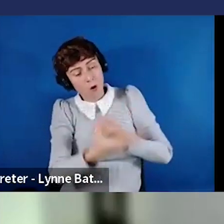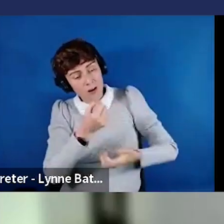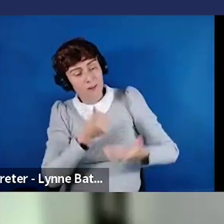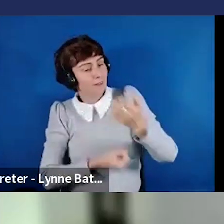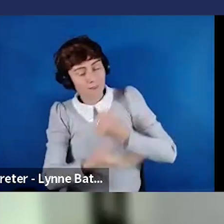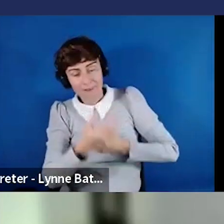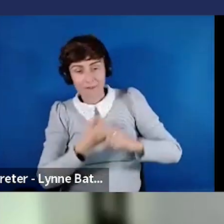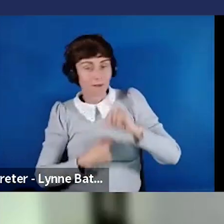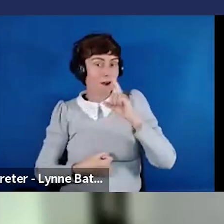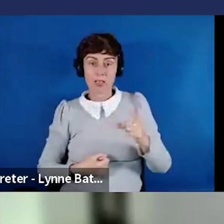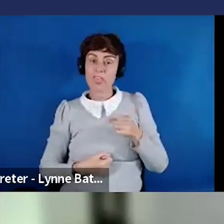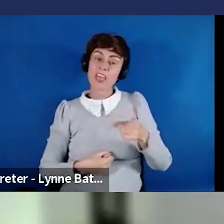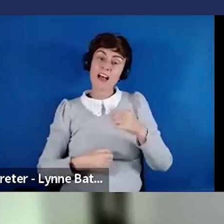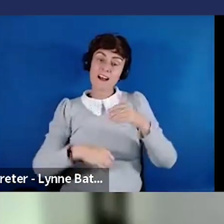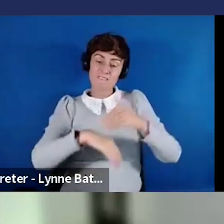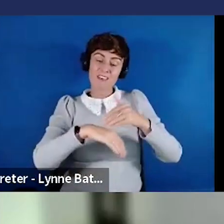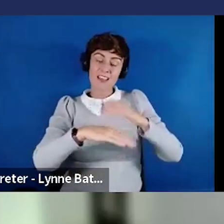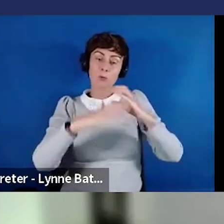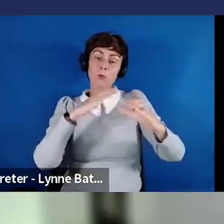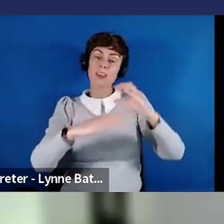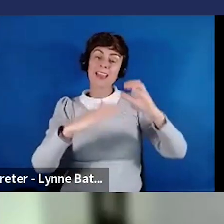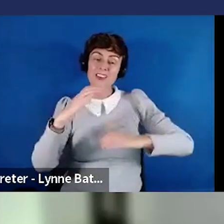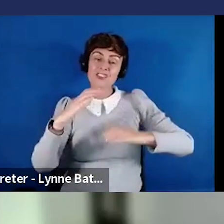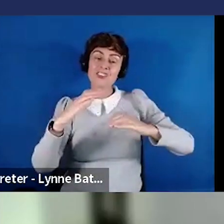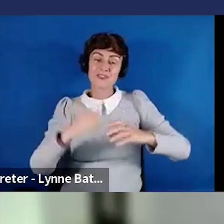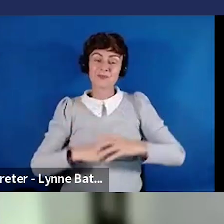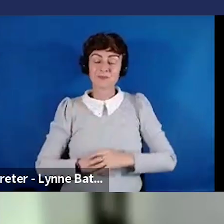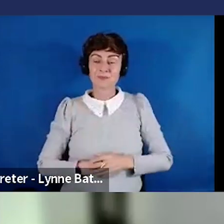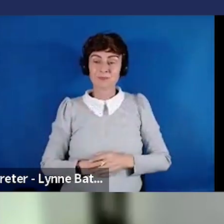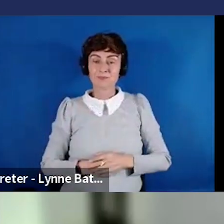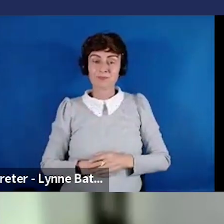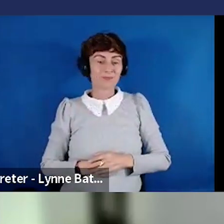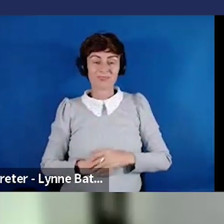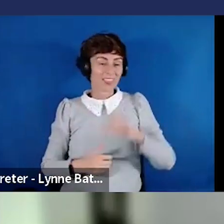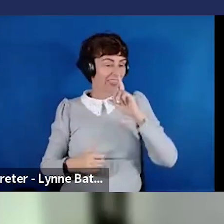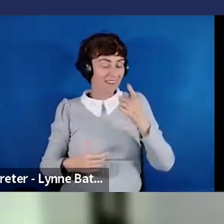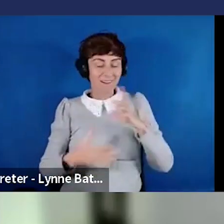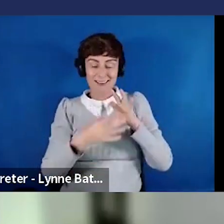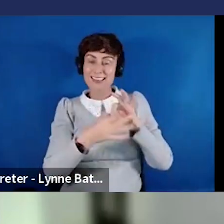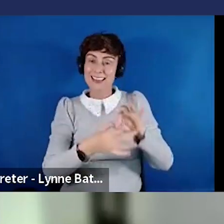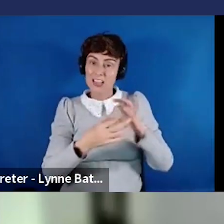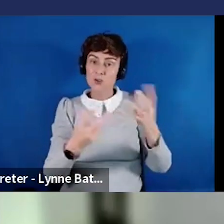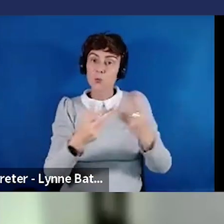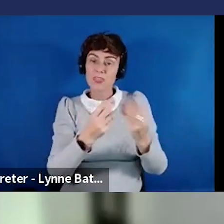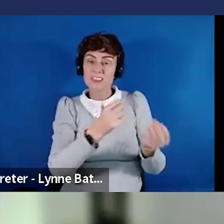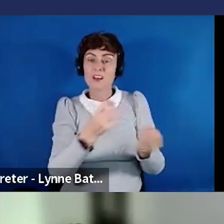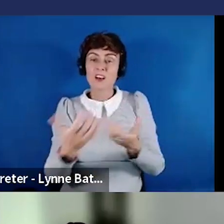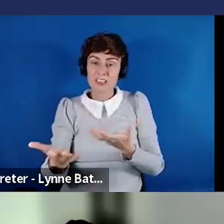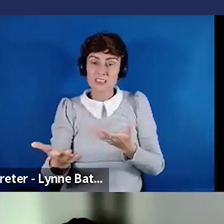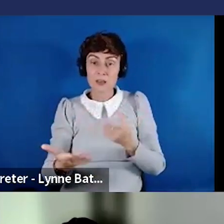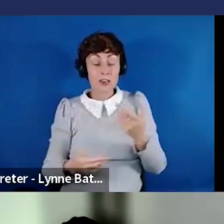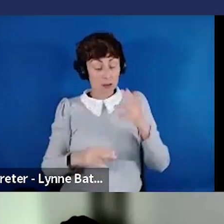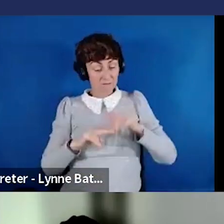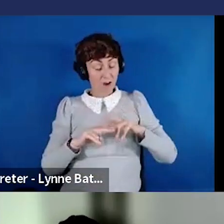and it can affect the communication between the couple, and their engagement then with services around them. But dads can